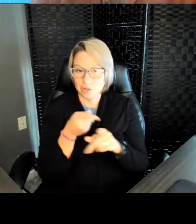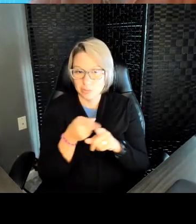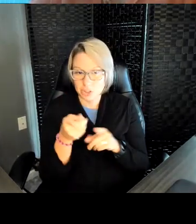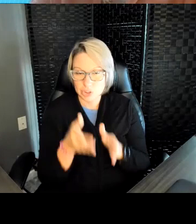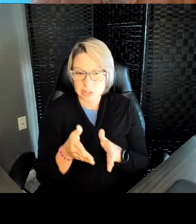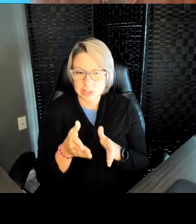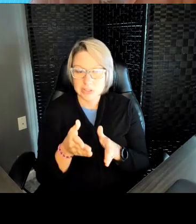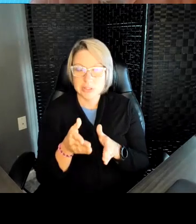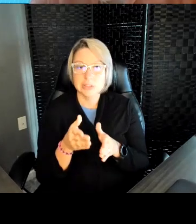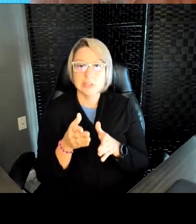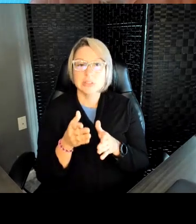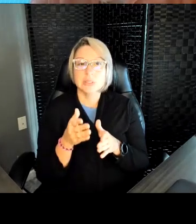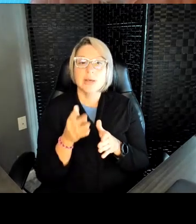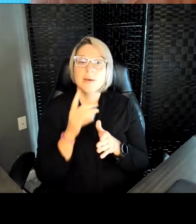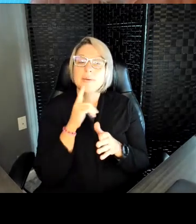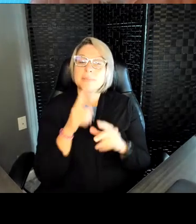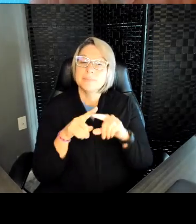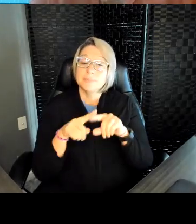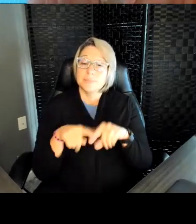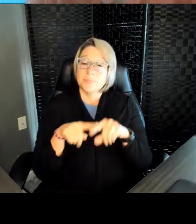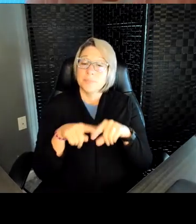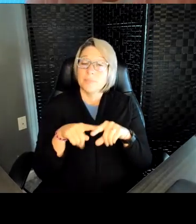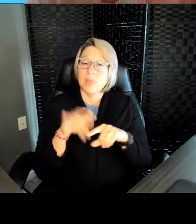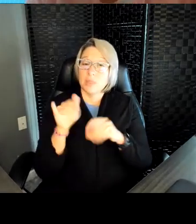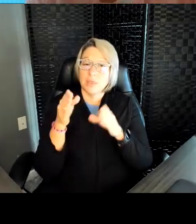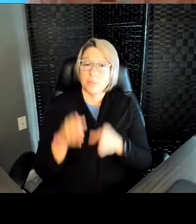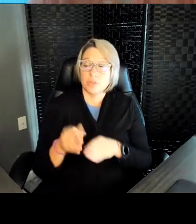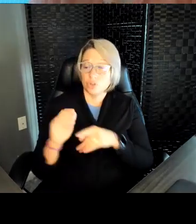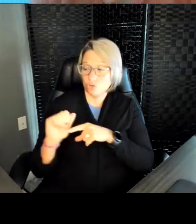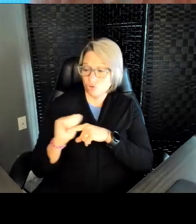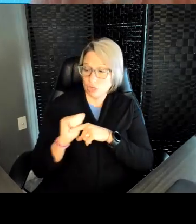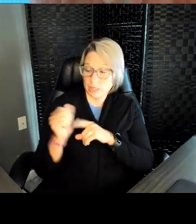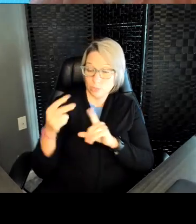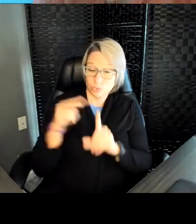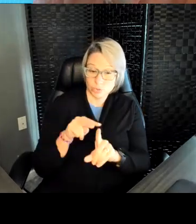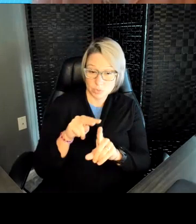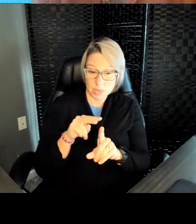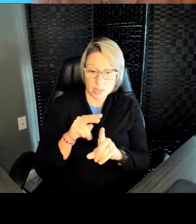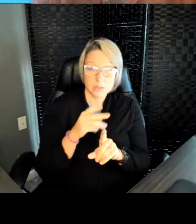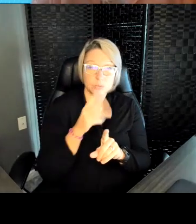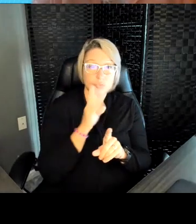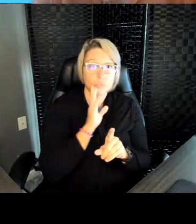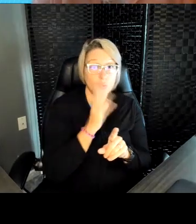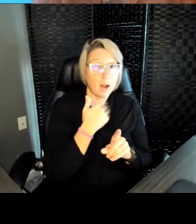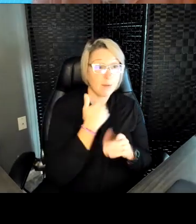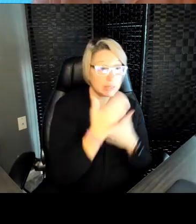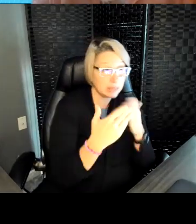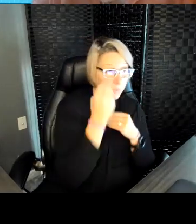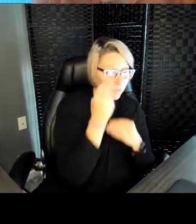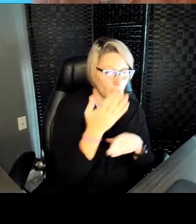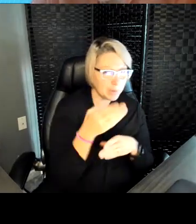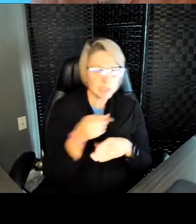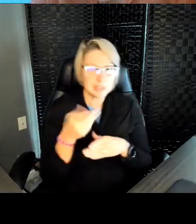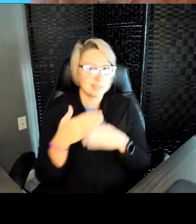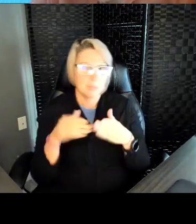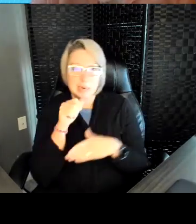who the person is from a training perspective, you get certain things and you don't get certain things. So an ophthalmologist is a medical doctor.